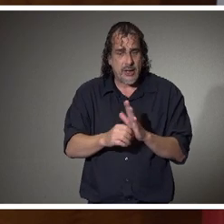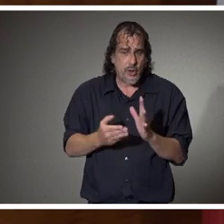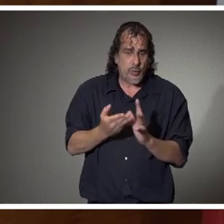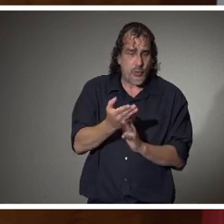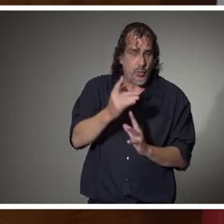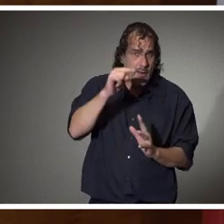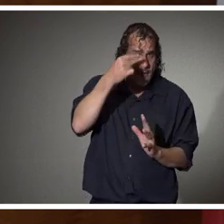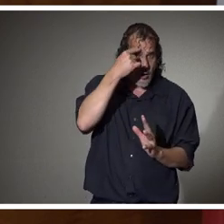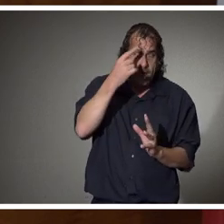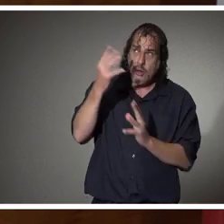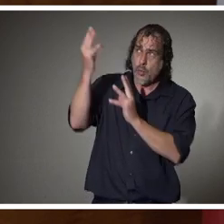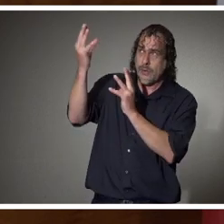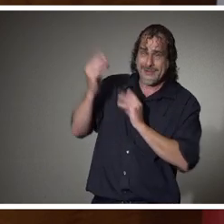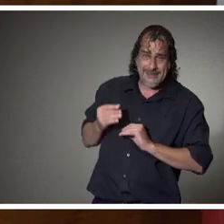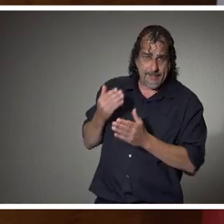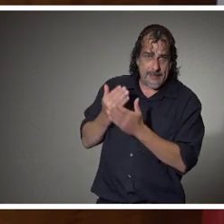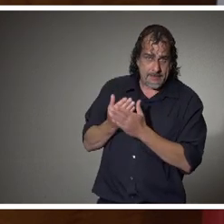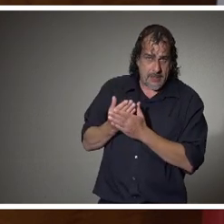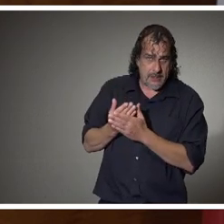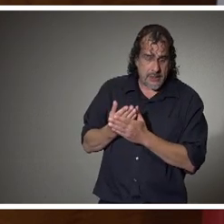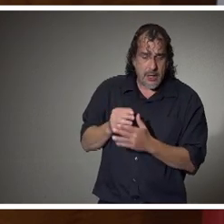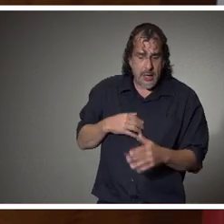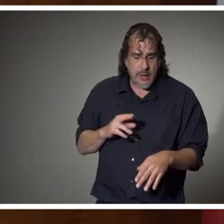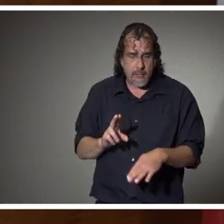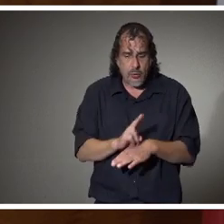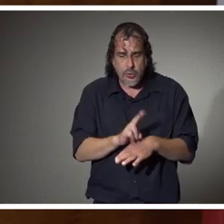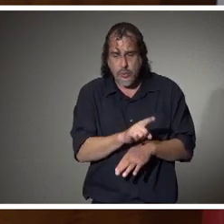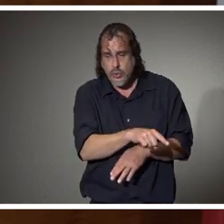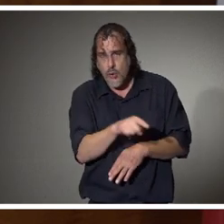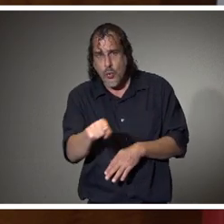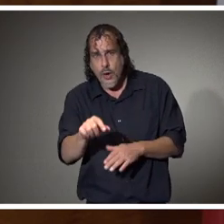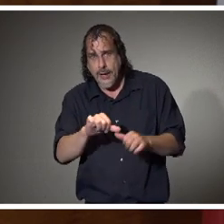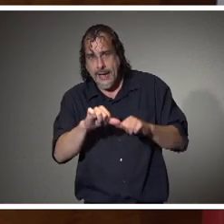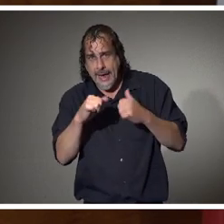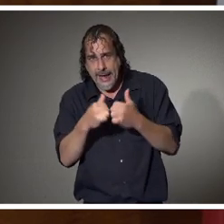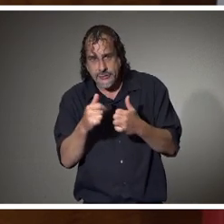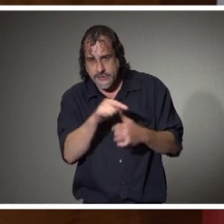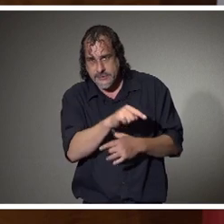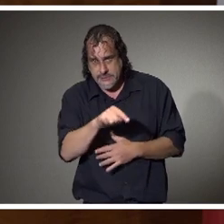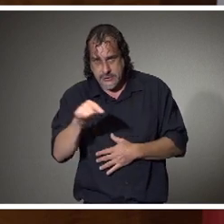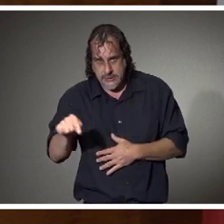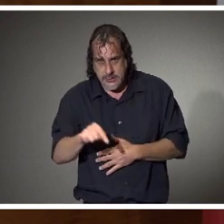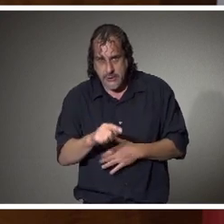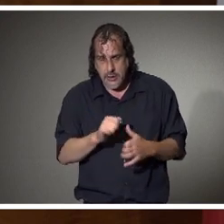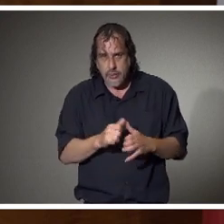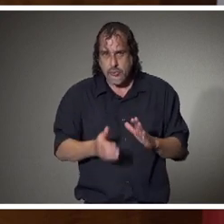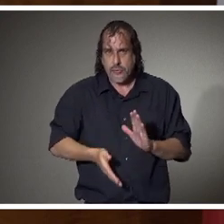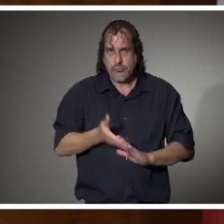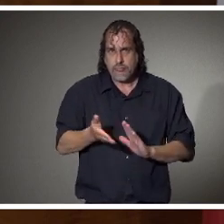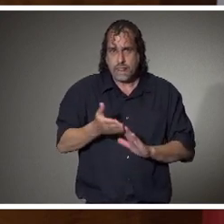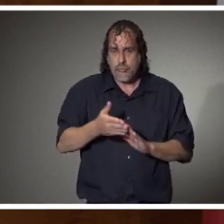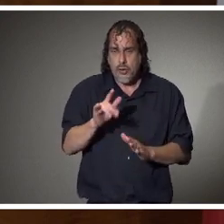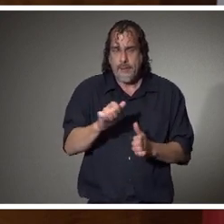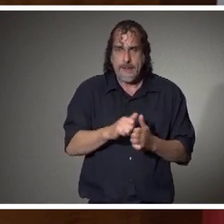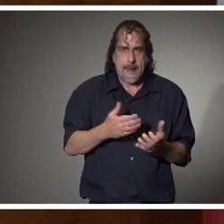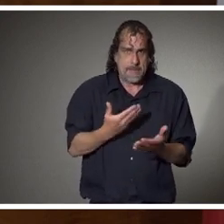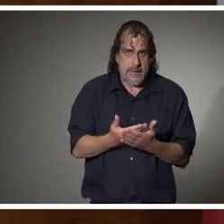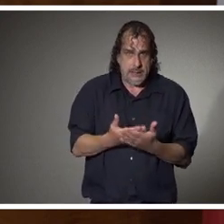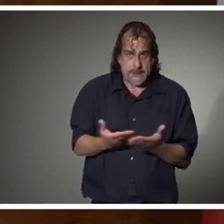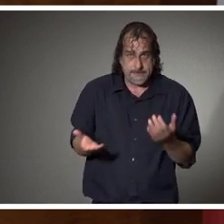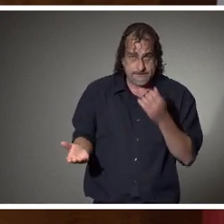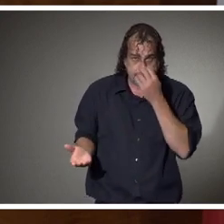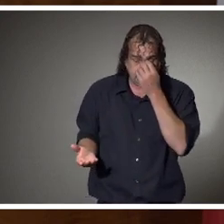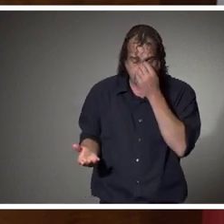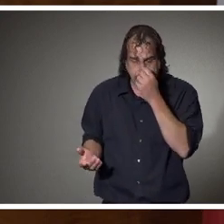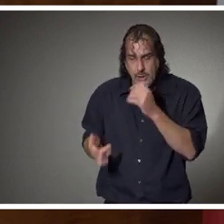governor, may accept such offer and may authorize any officer of the state or political subdivision to receive such funds subject